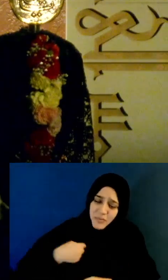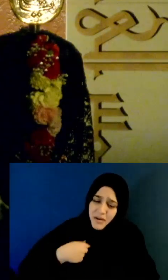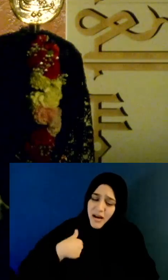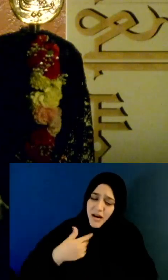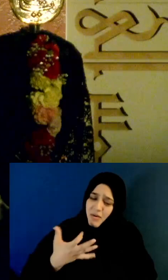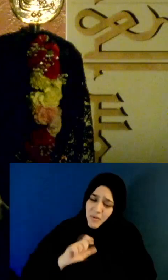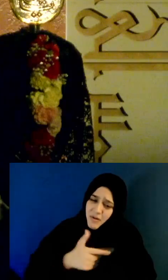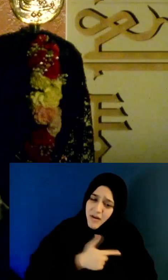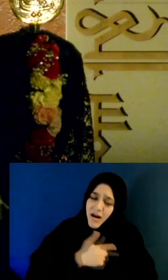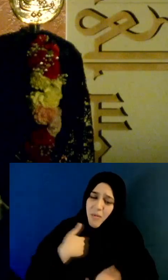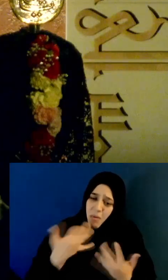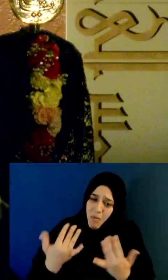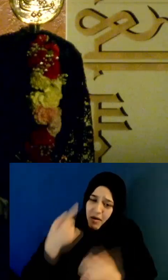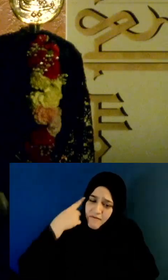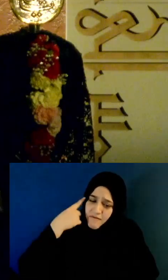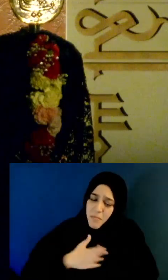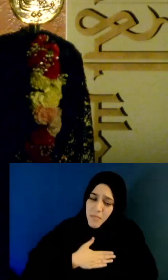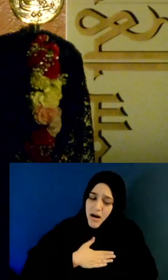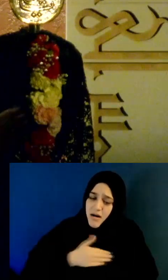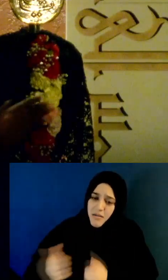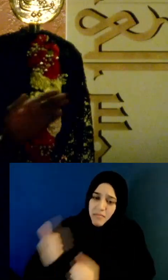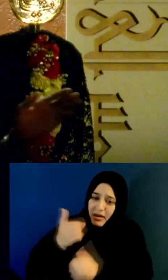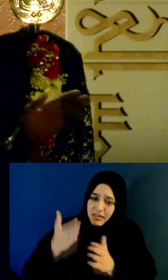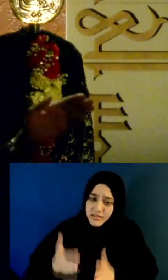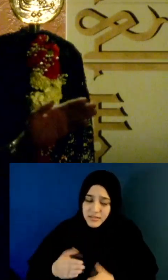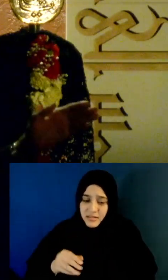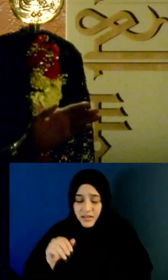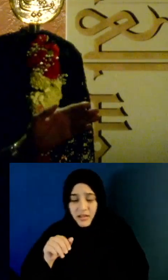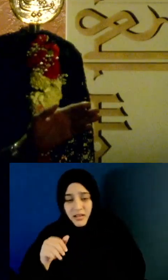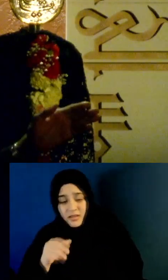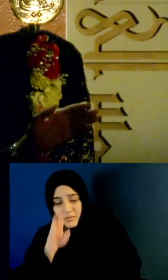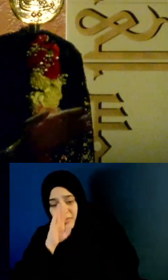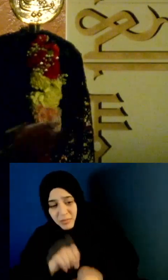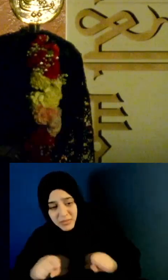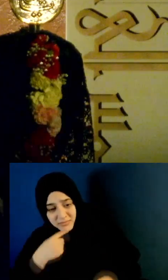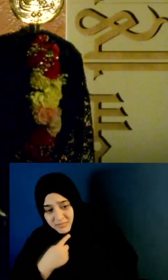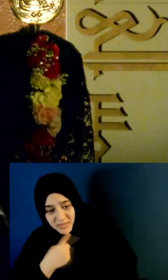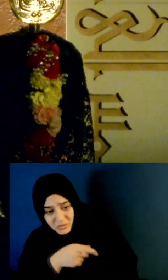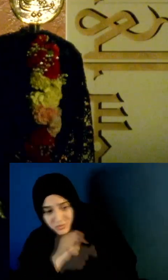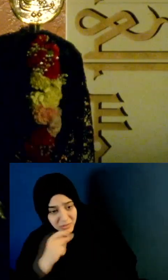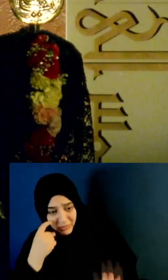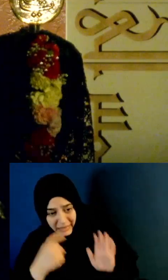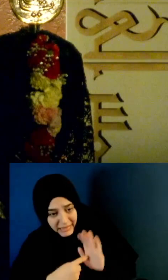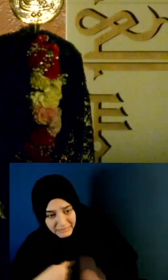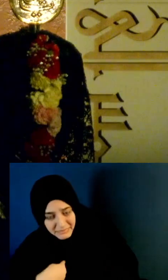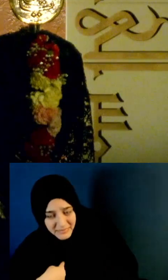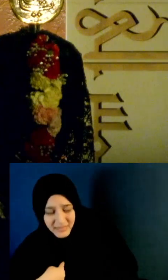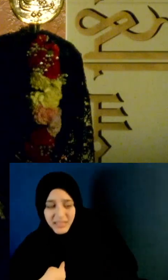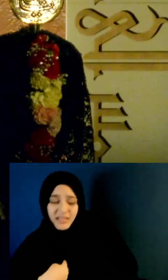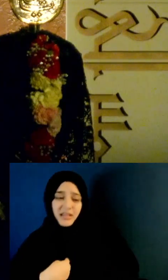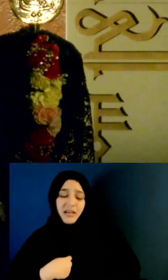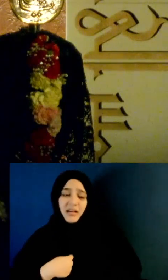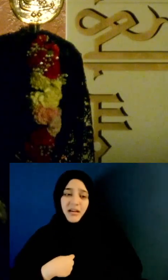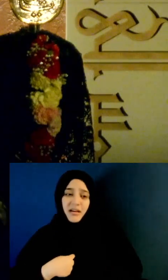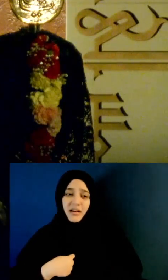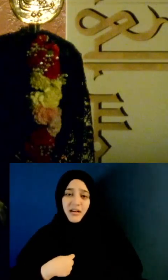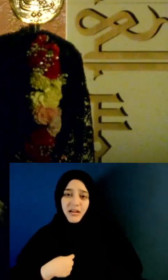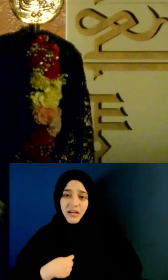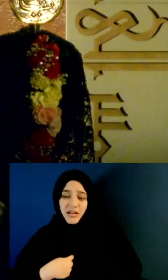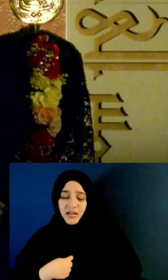Hussein?" They were all saying Hussein, and Hussein was saying Abbas.